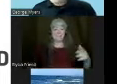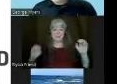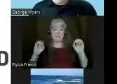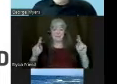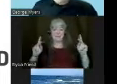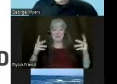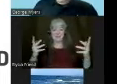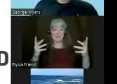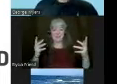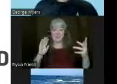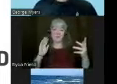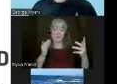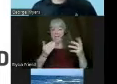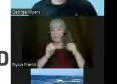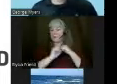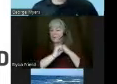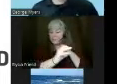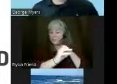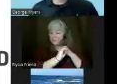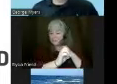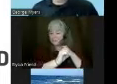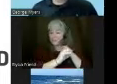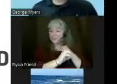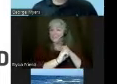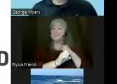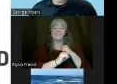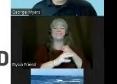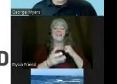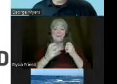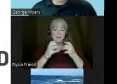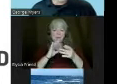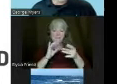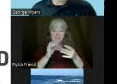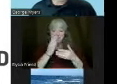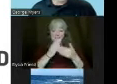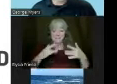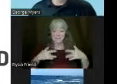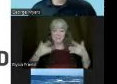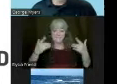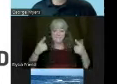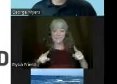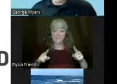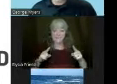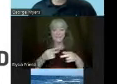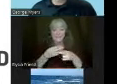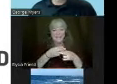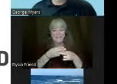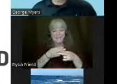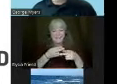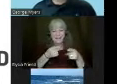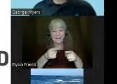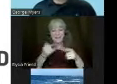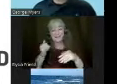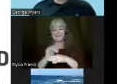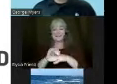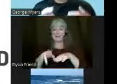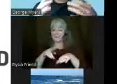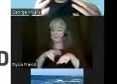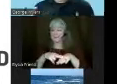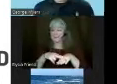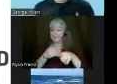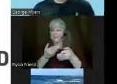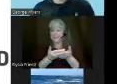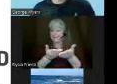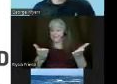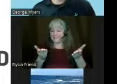So our little Tech Ambassador commercials, we get started. I do want to mention some of the events that we have coming up tonight. Of course, we've got the event that we're